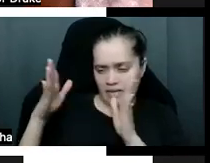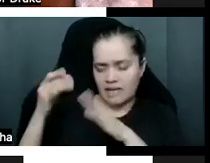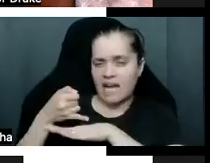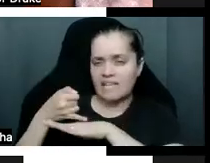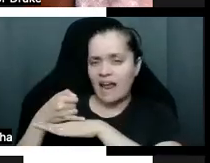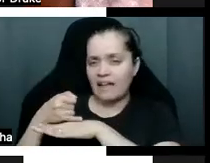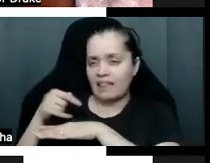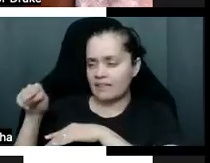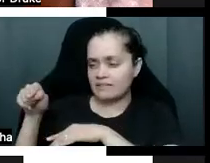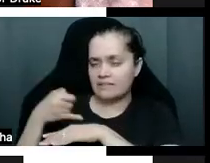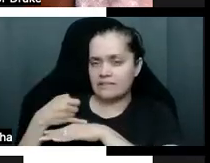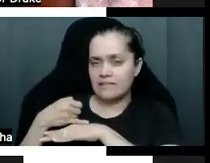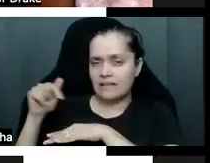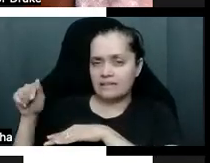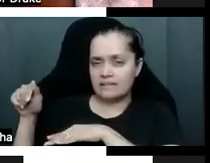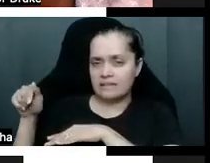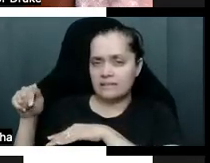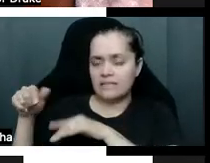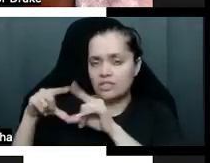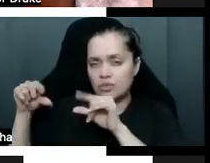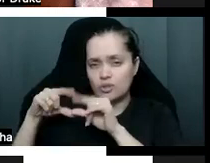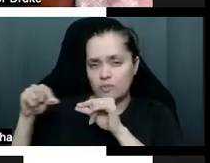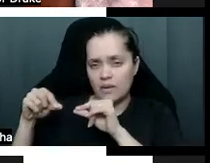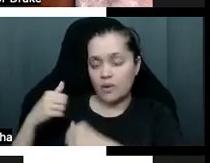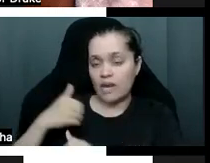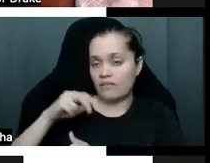island country. So Japan would have a navy.